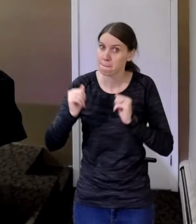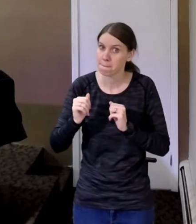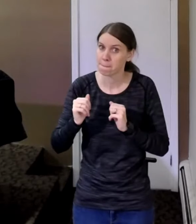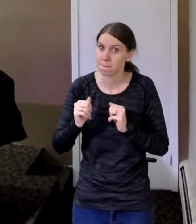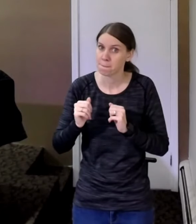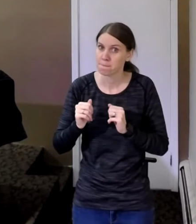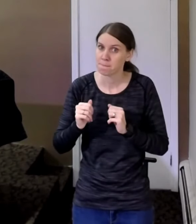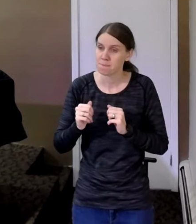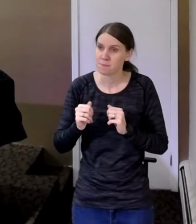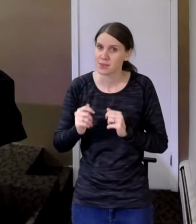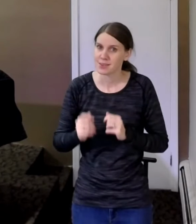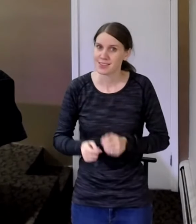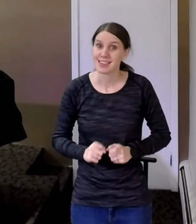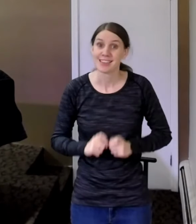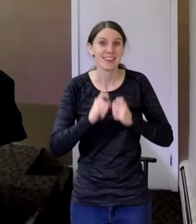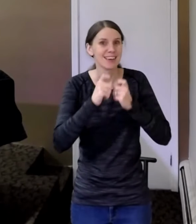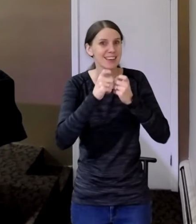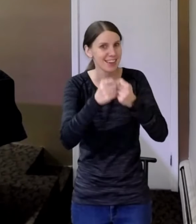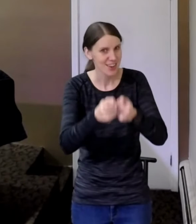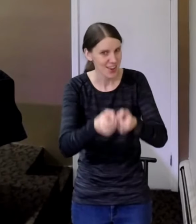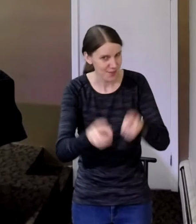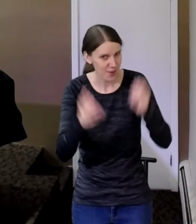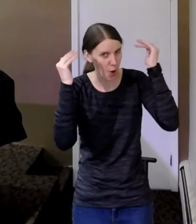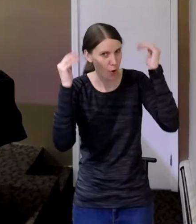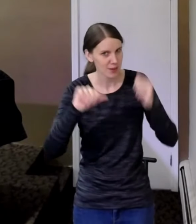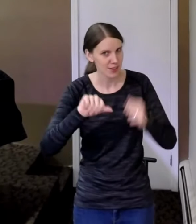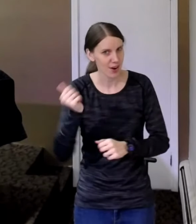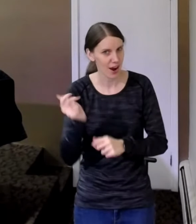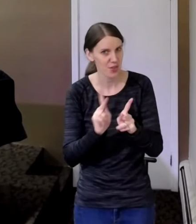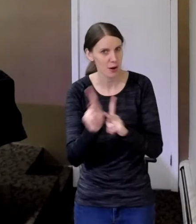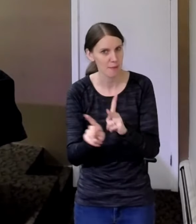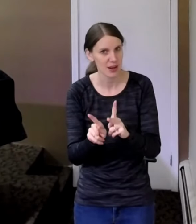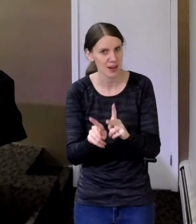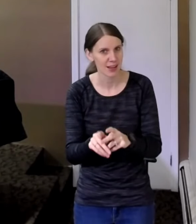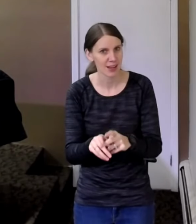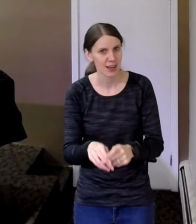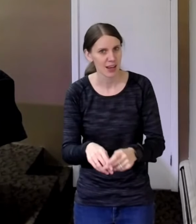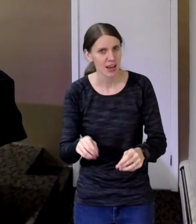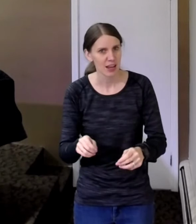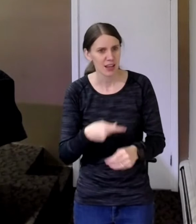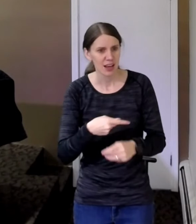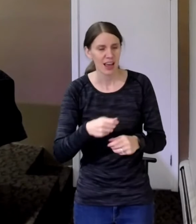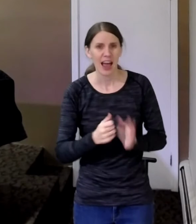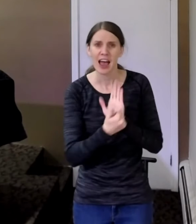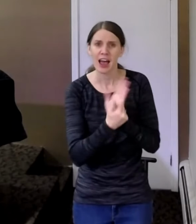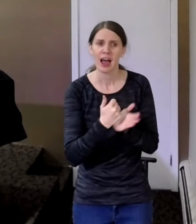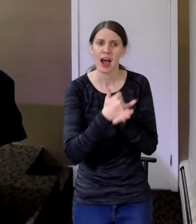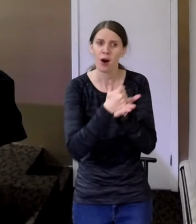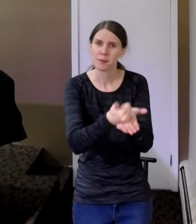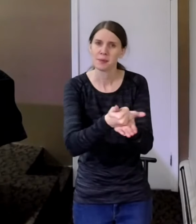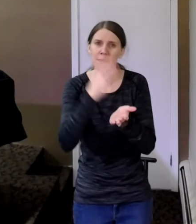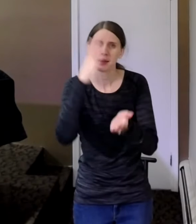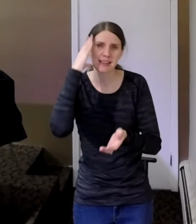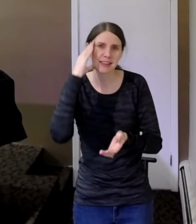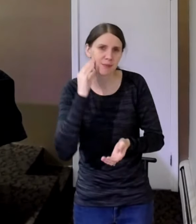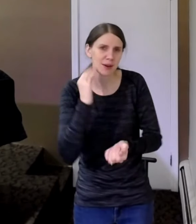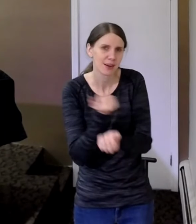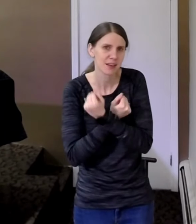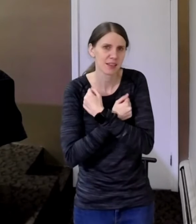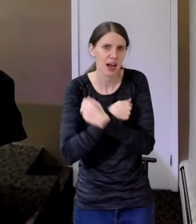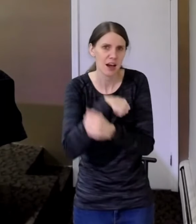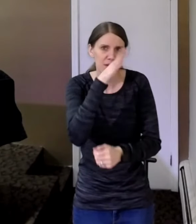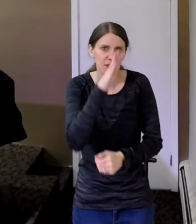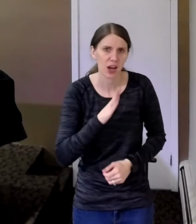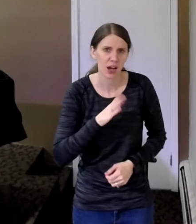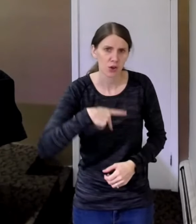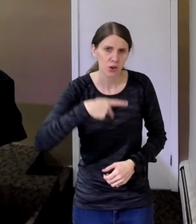to bring hope to people's lives, to let them experience the love of God, we're going to have to be strong